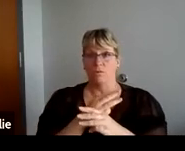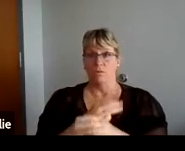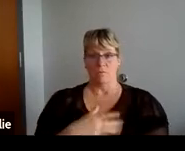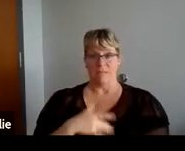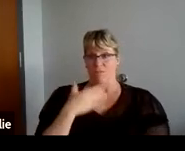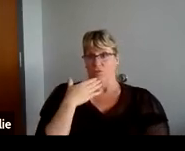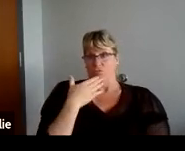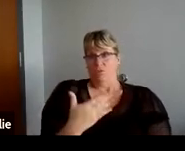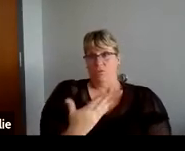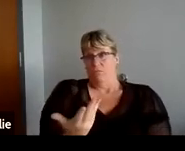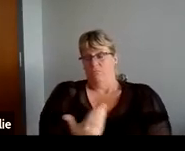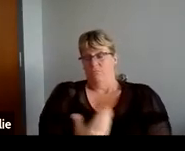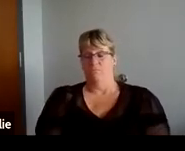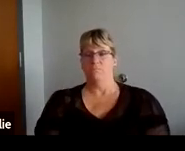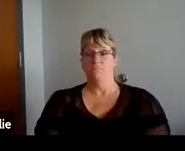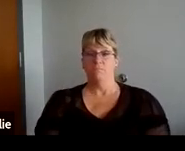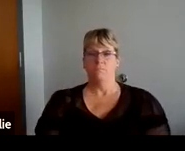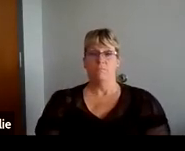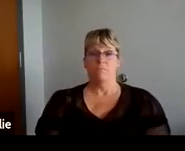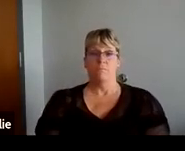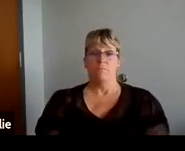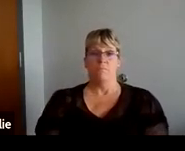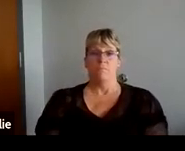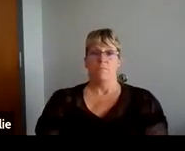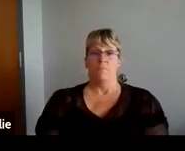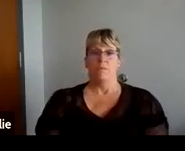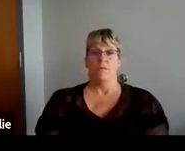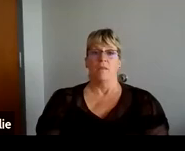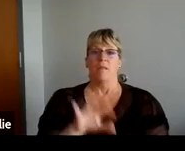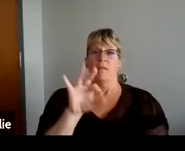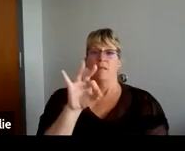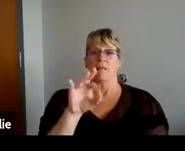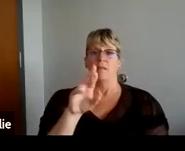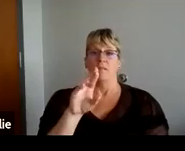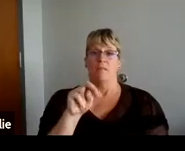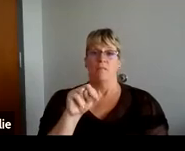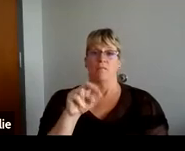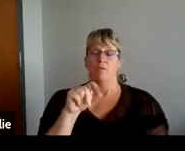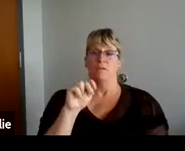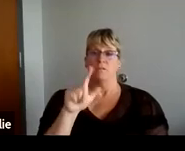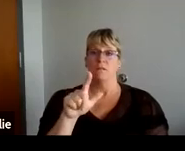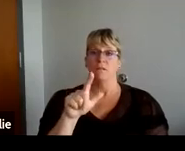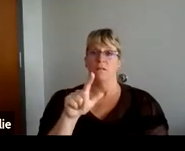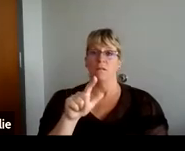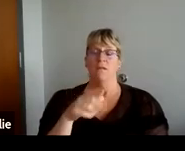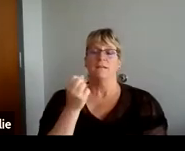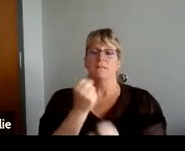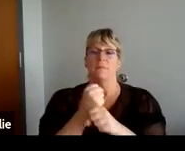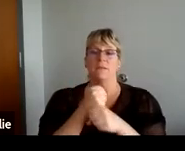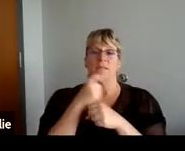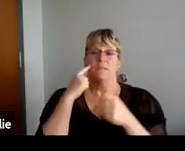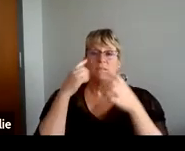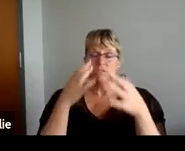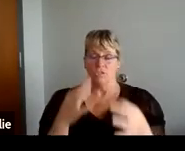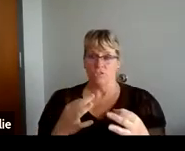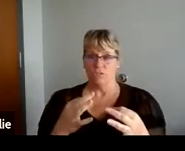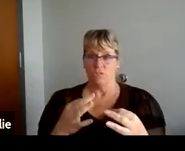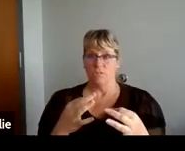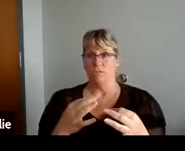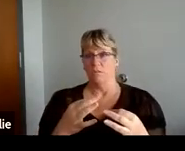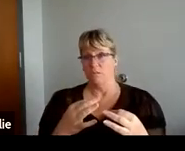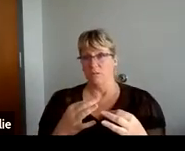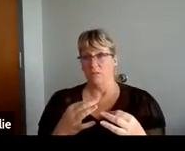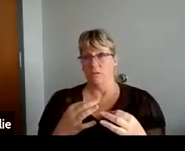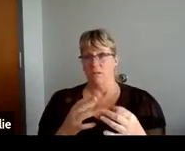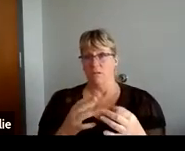good. That prefrontal cortex, again, our decision making. And there are things that